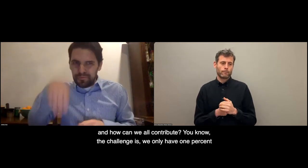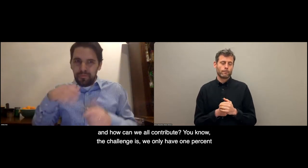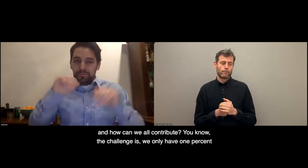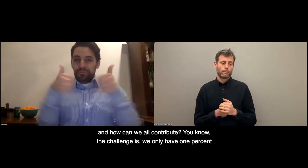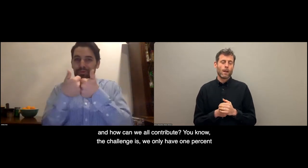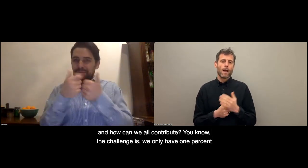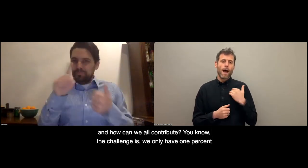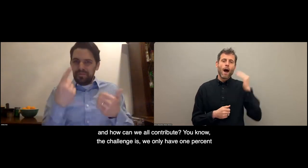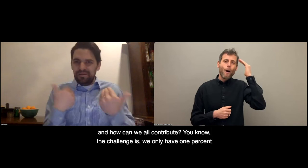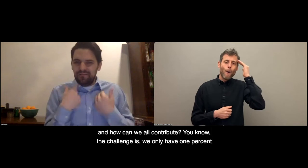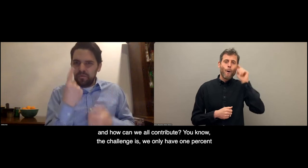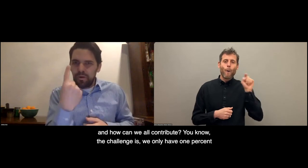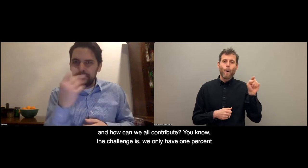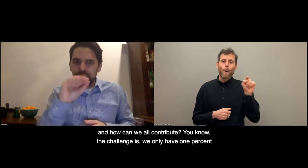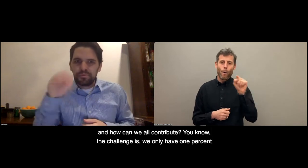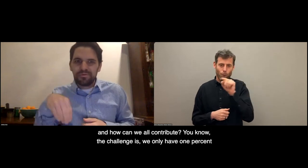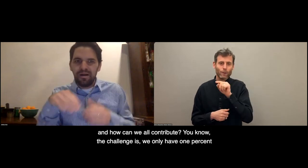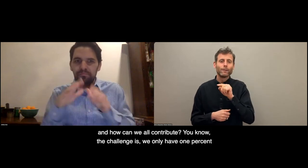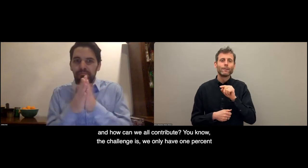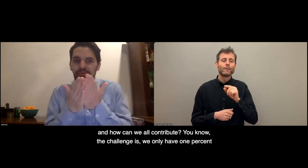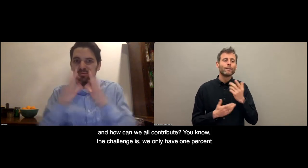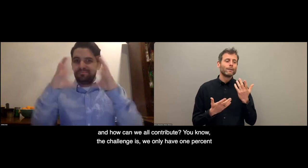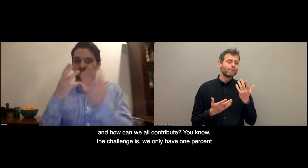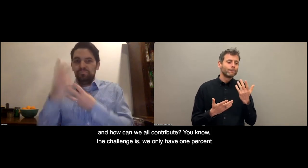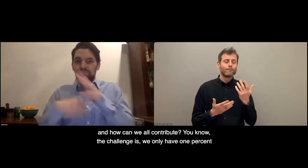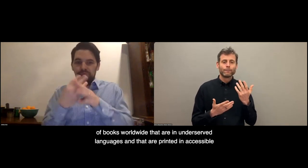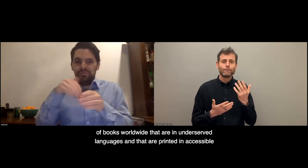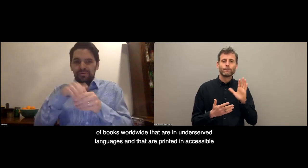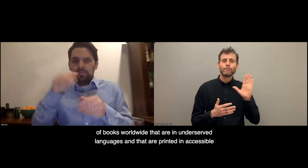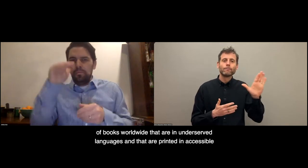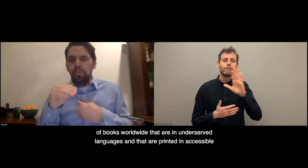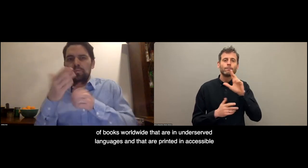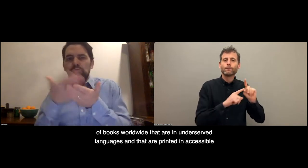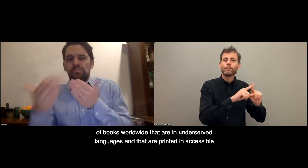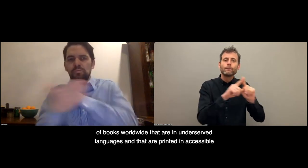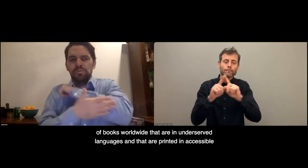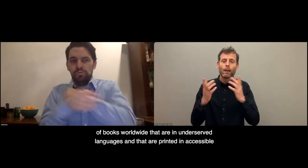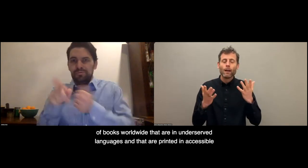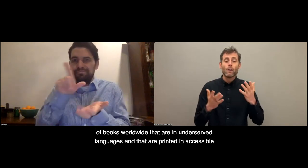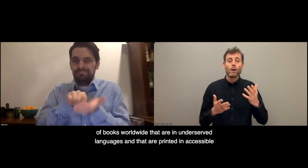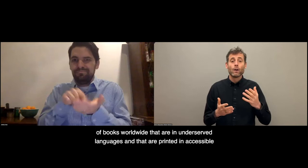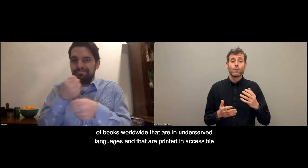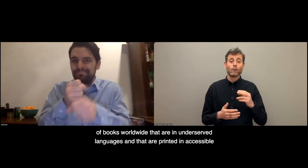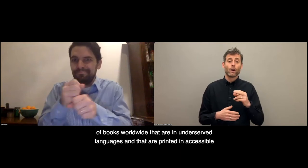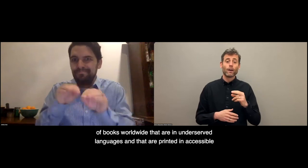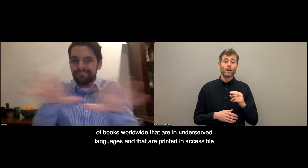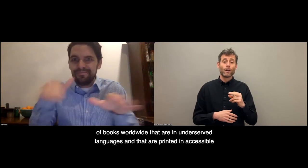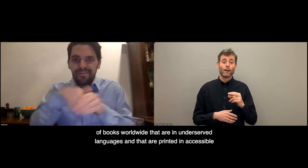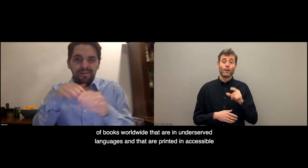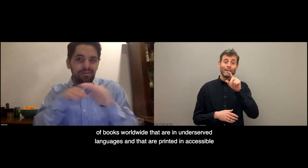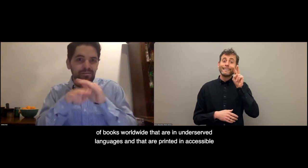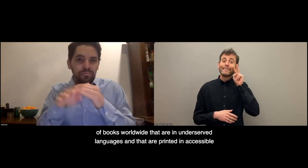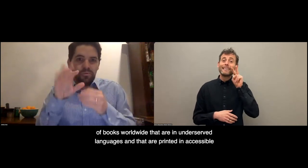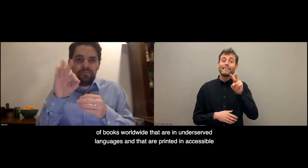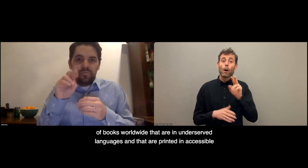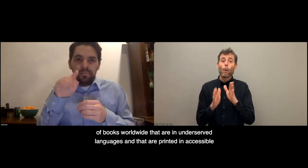how we can all contribute. You know, the challenge is we only have 1% of books worldwide that are in underserved